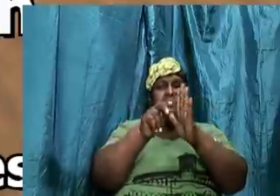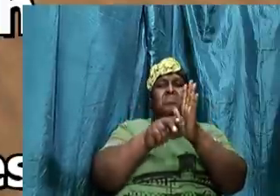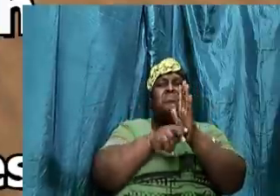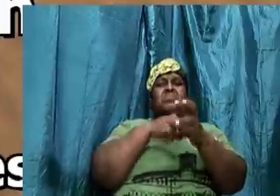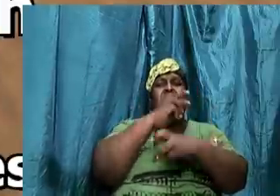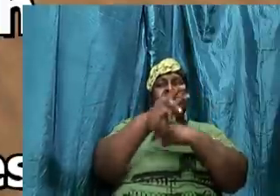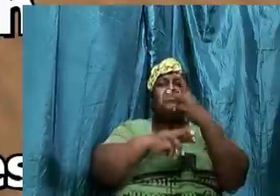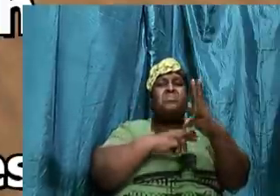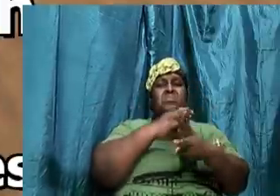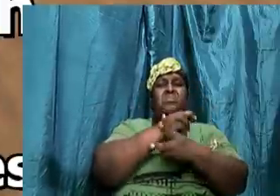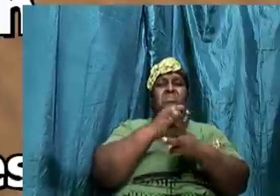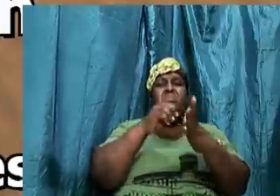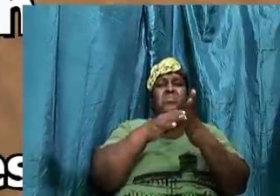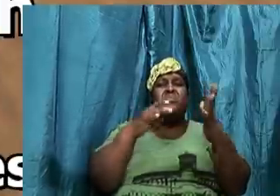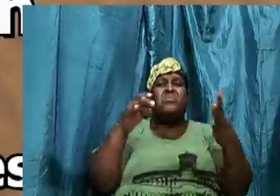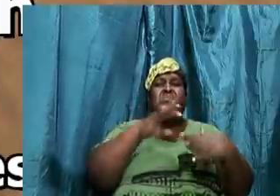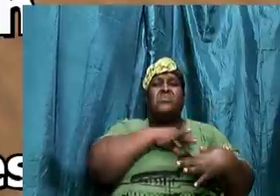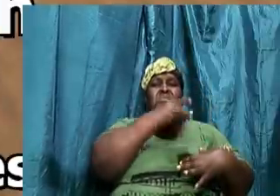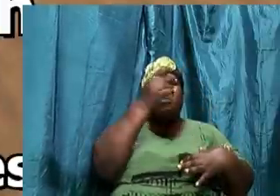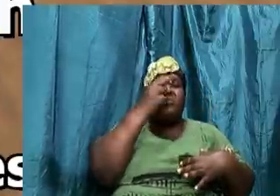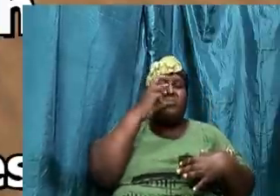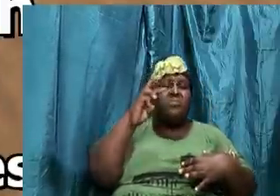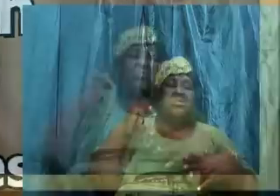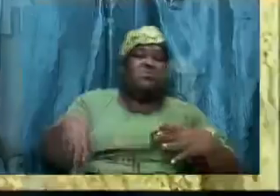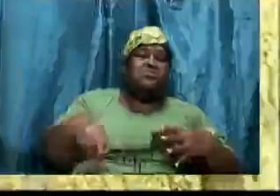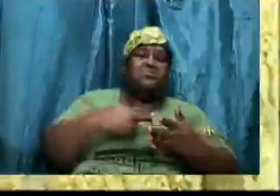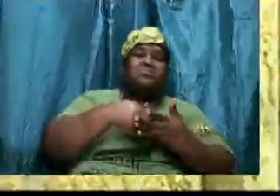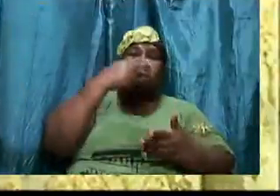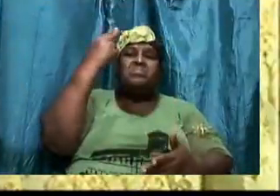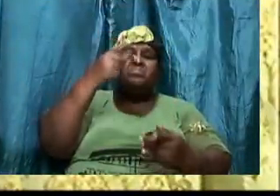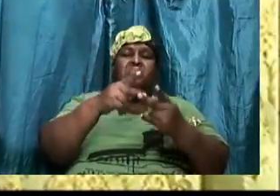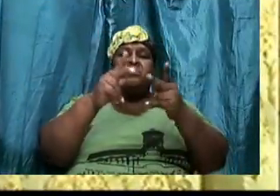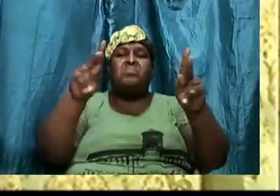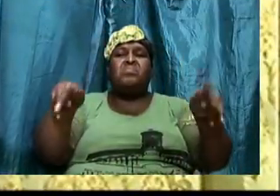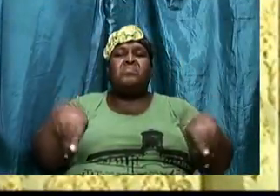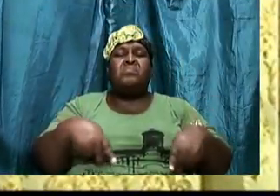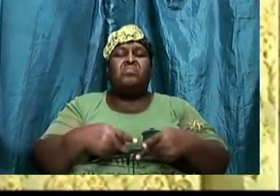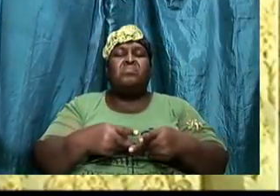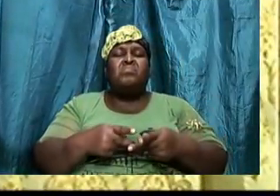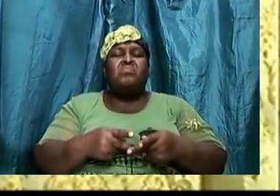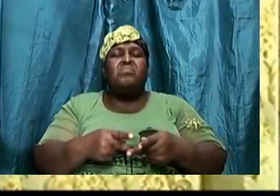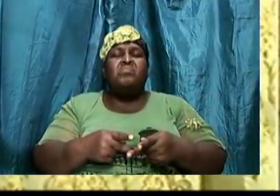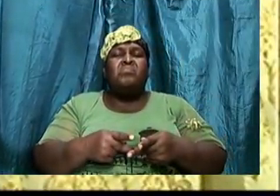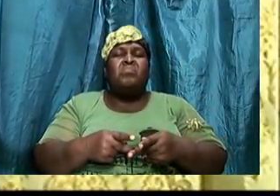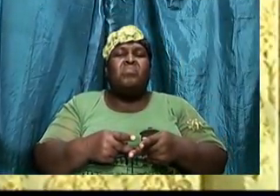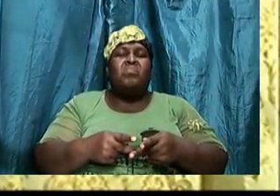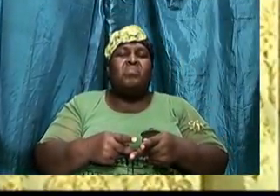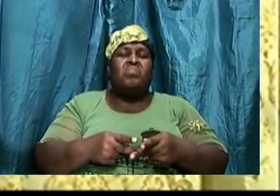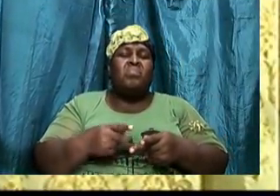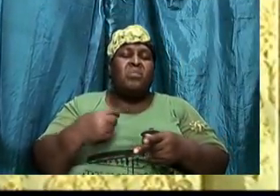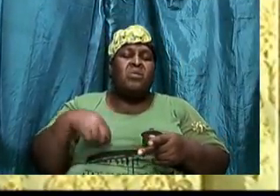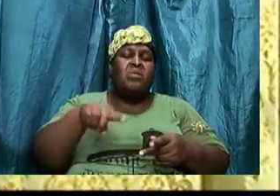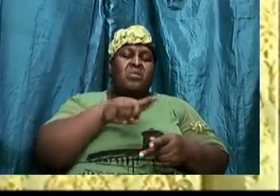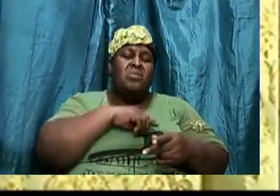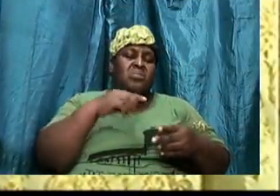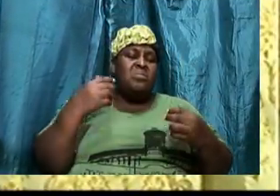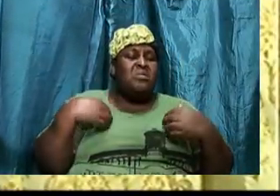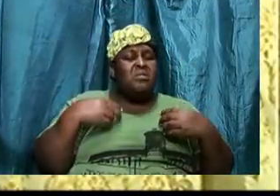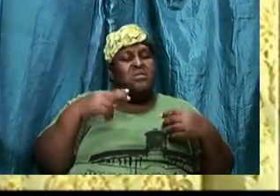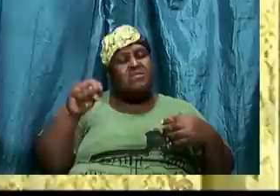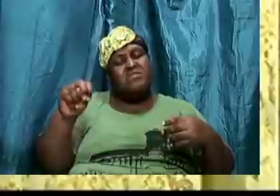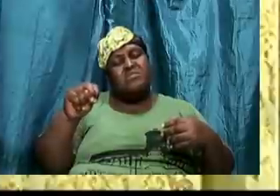places. Amen. So we have been talking about